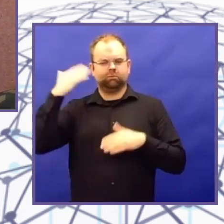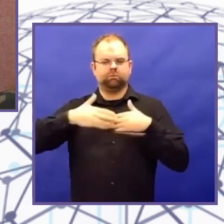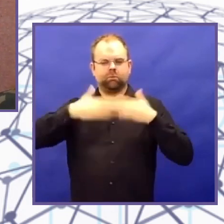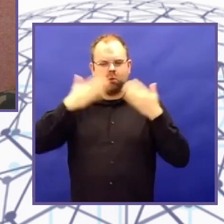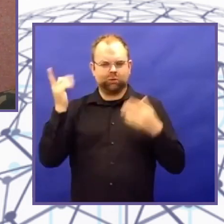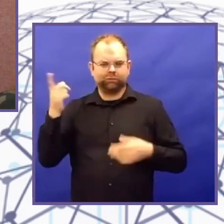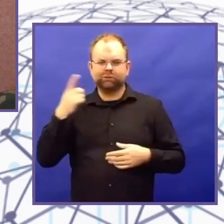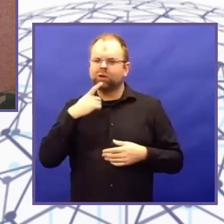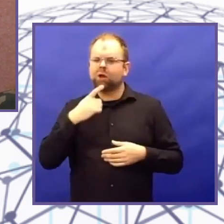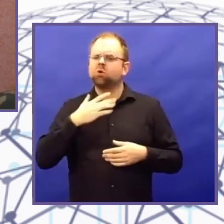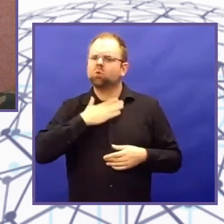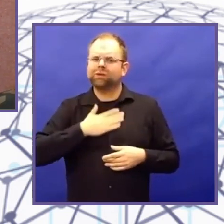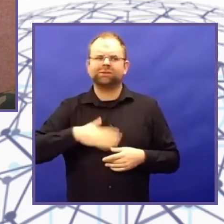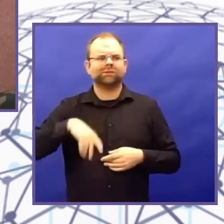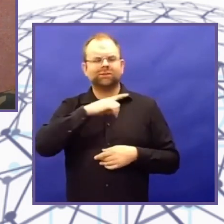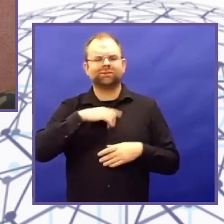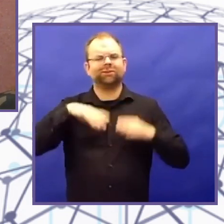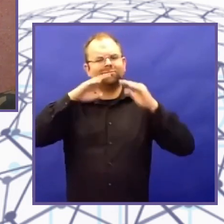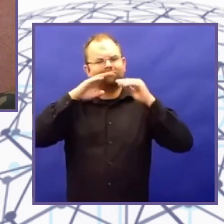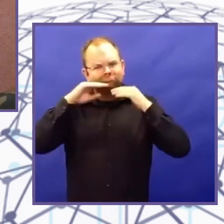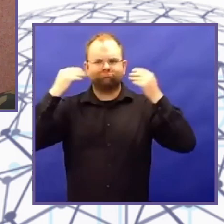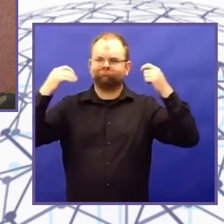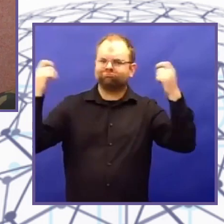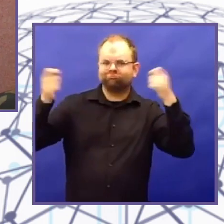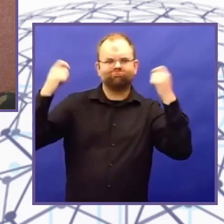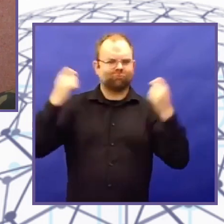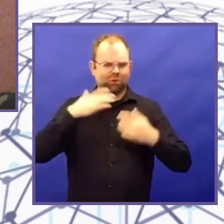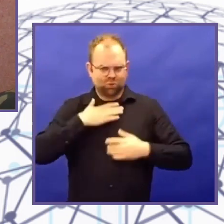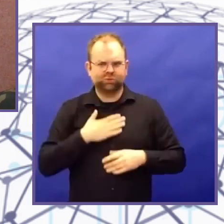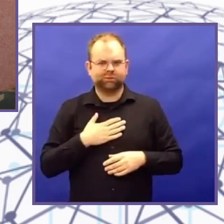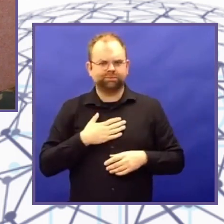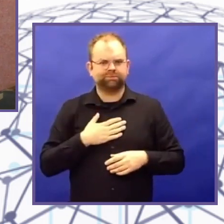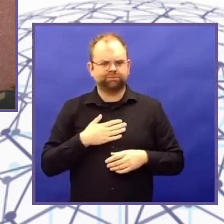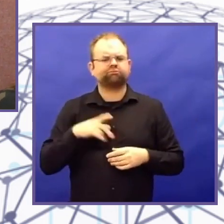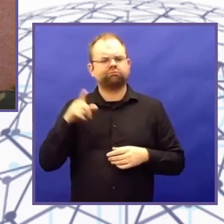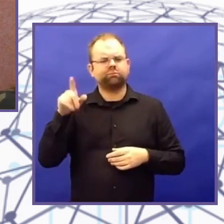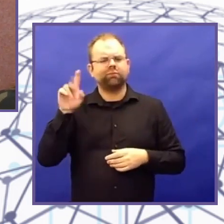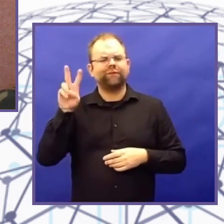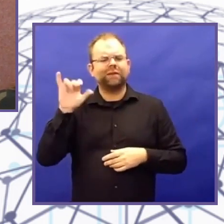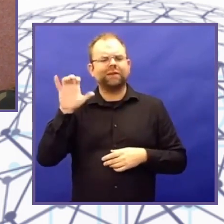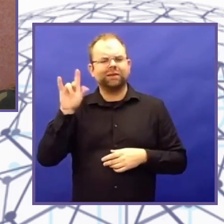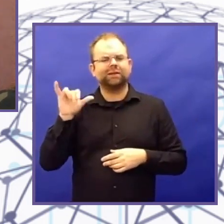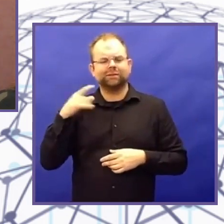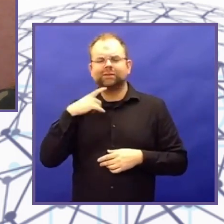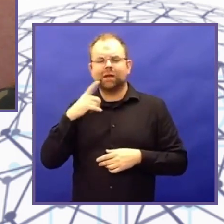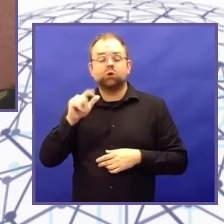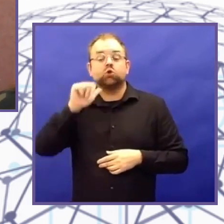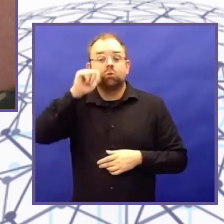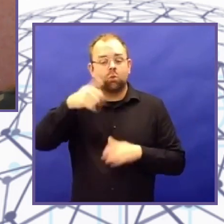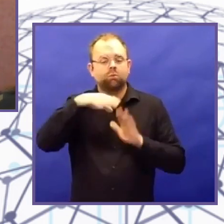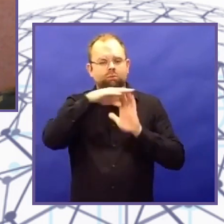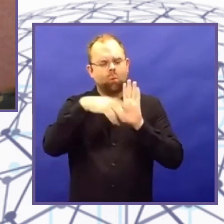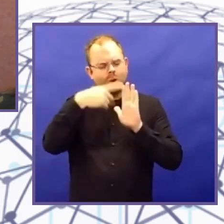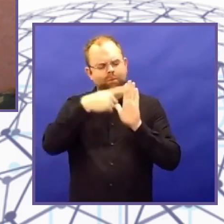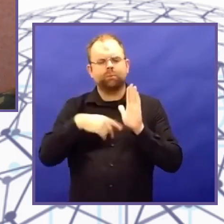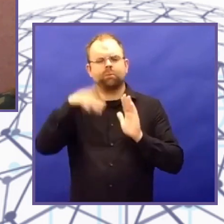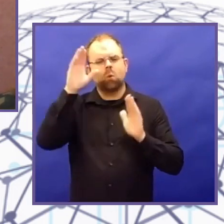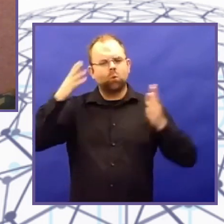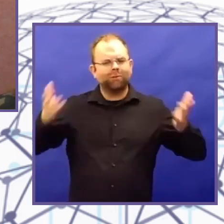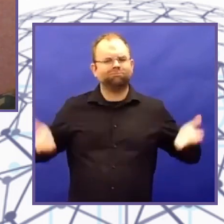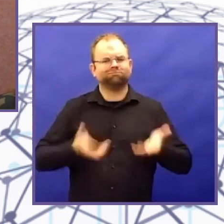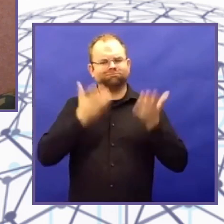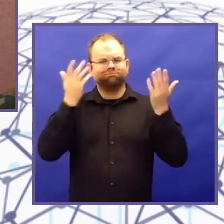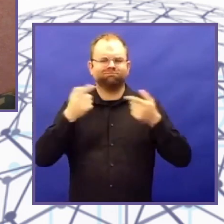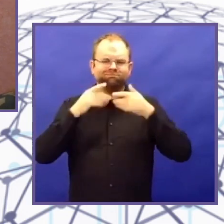But it's also joyful because we've done stuff that matters and that